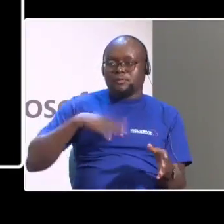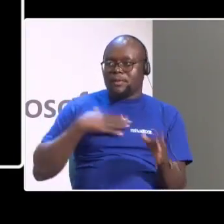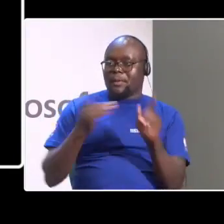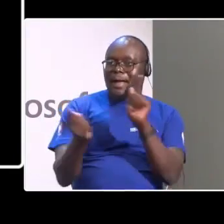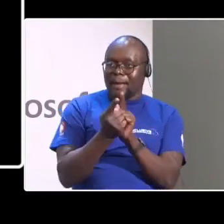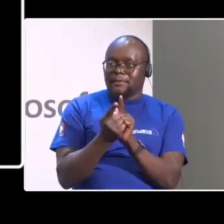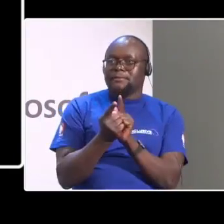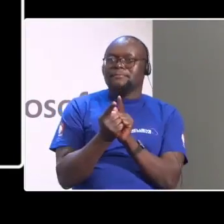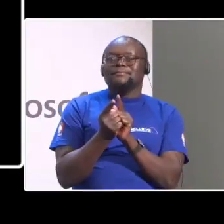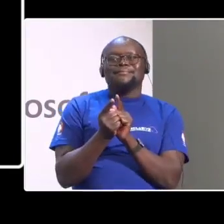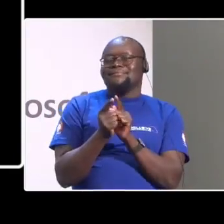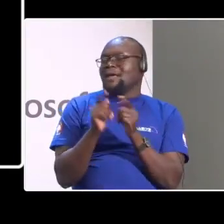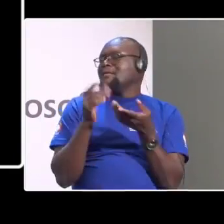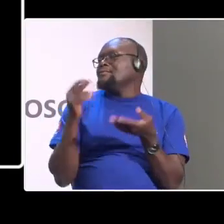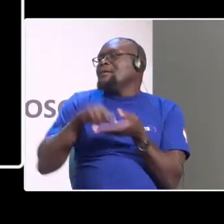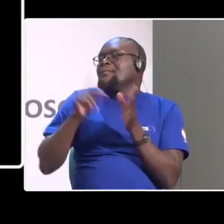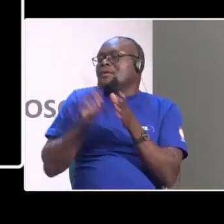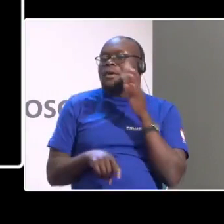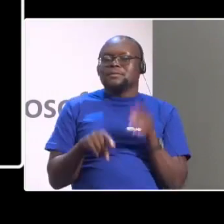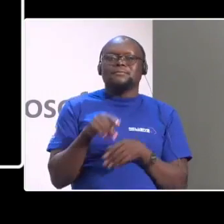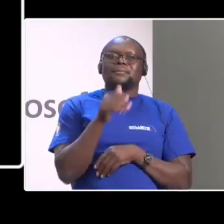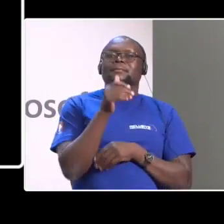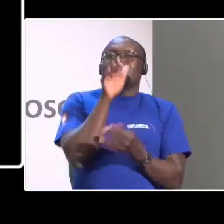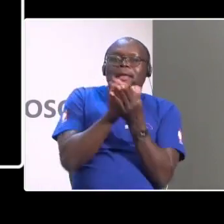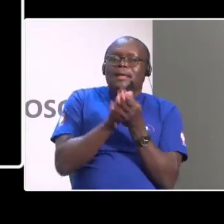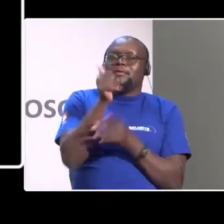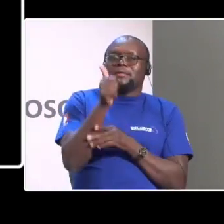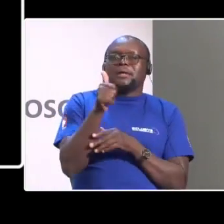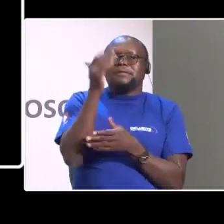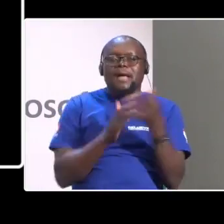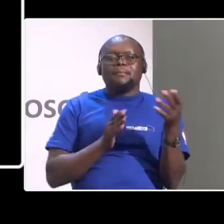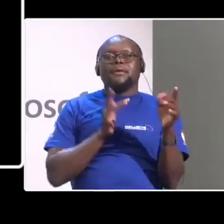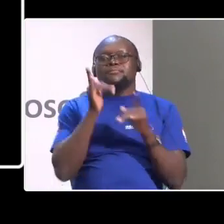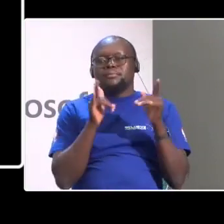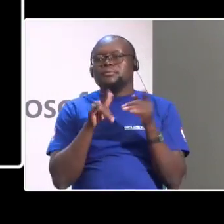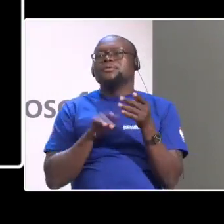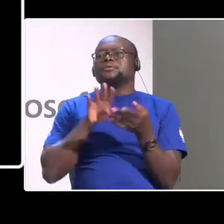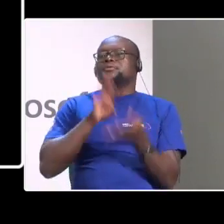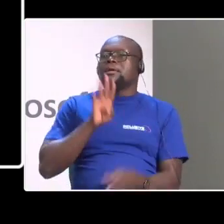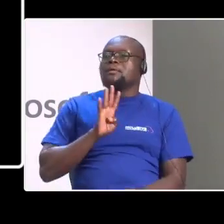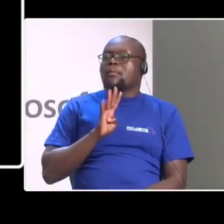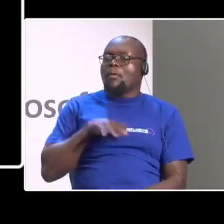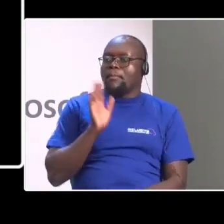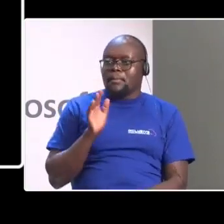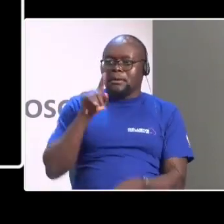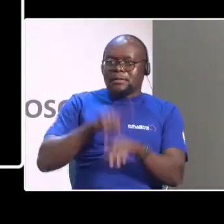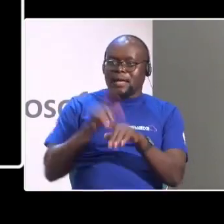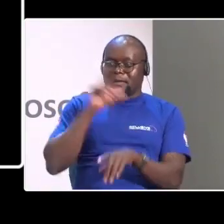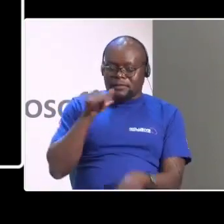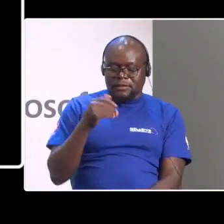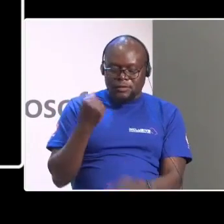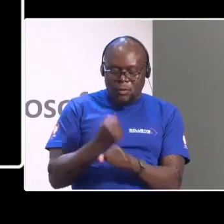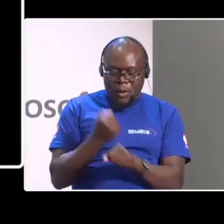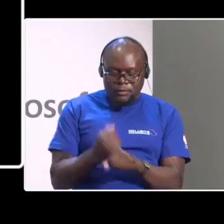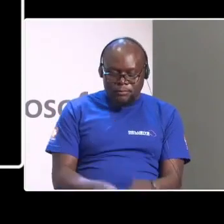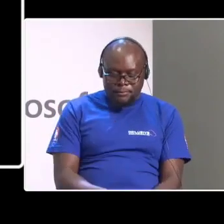are introverts. Introverts in an extrovert role. So I love you all. Love being here, but when I finish this workshop,